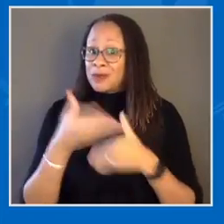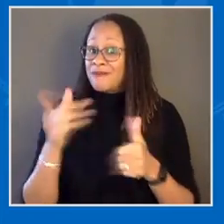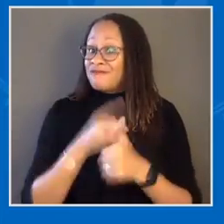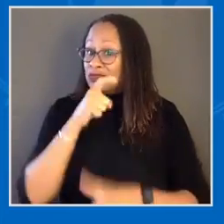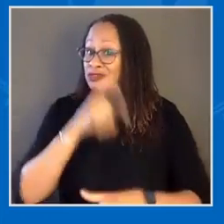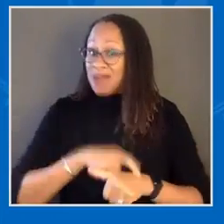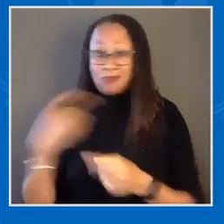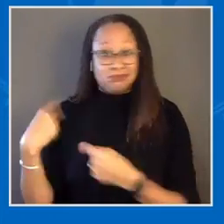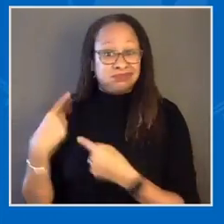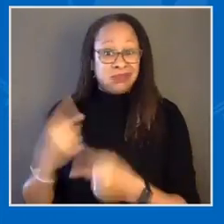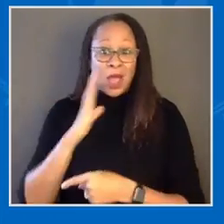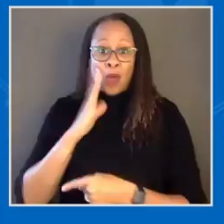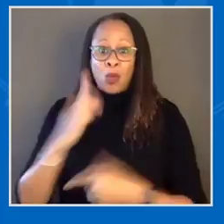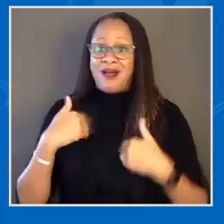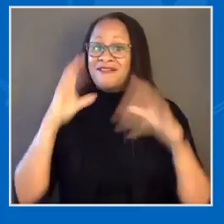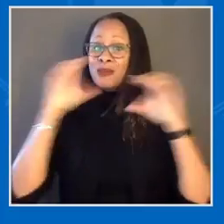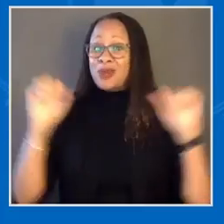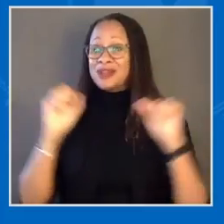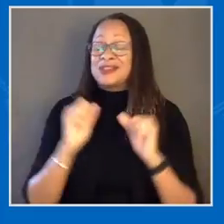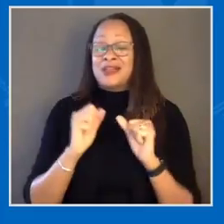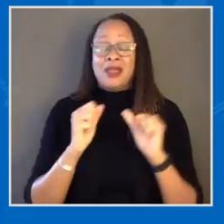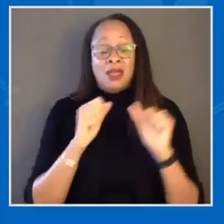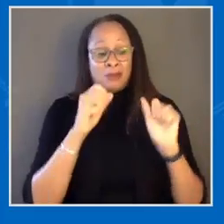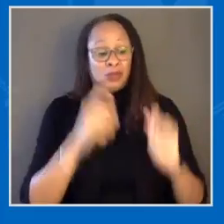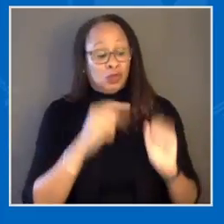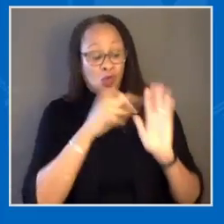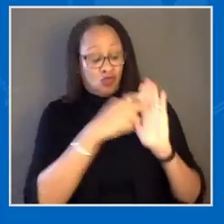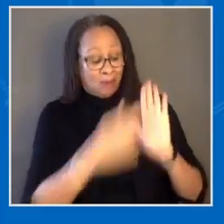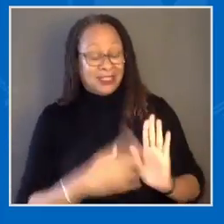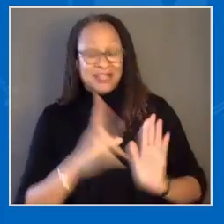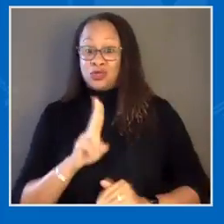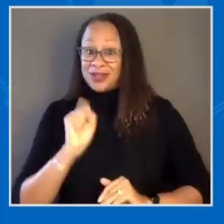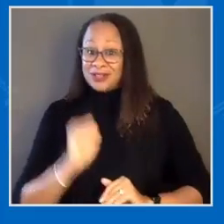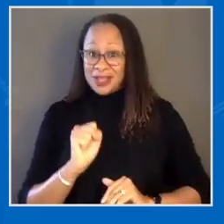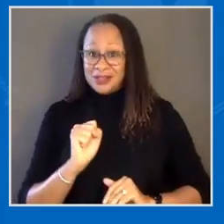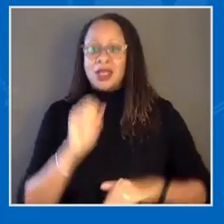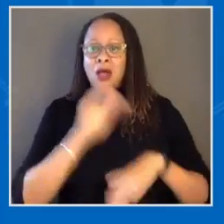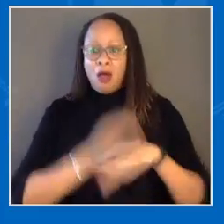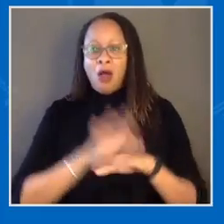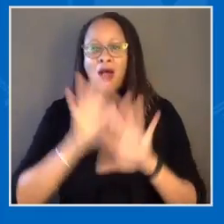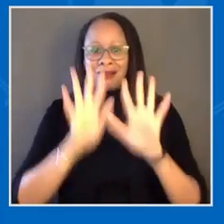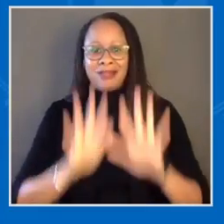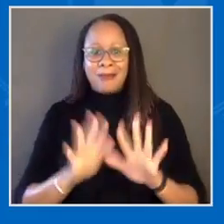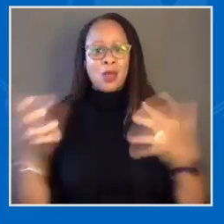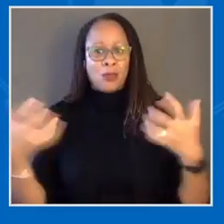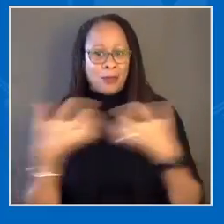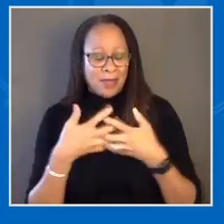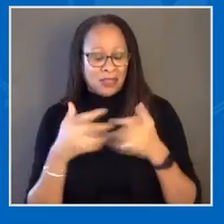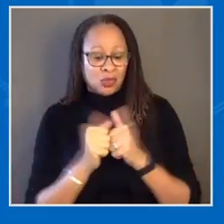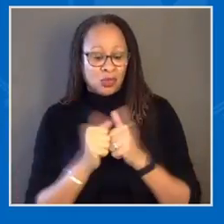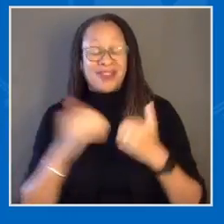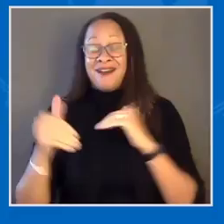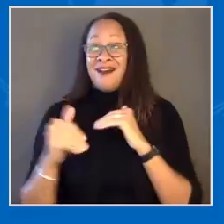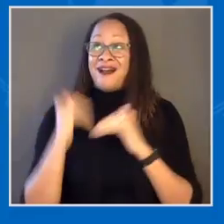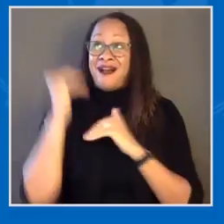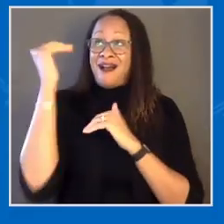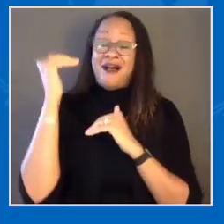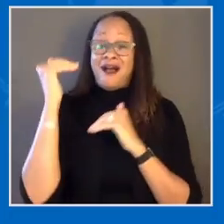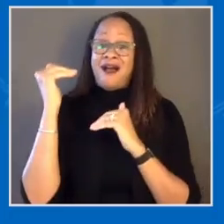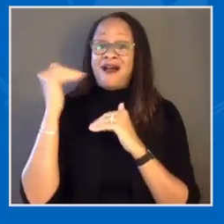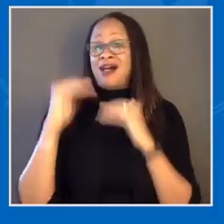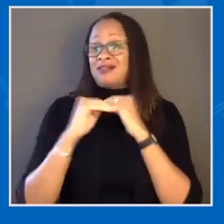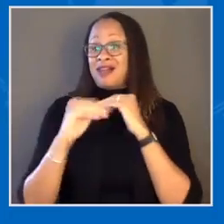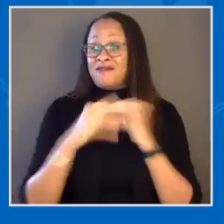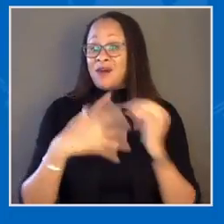have a presidential envoy on climate. He will be matched with high-level White House climate policy coordinator and